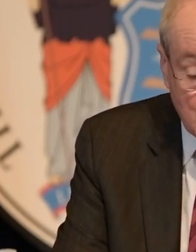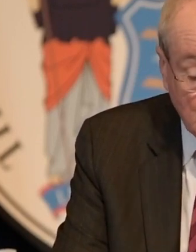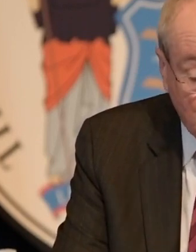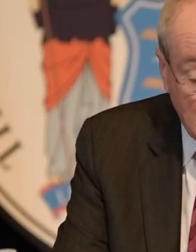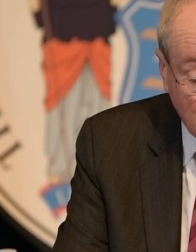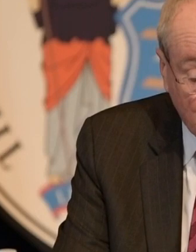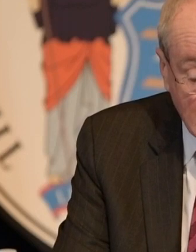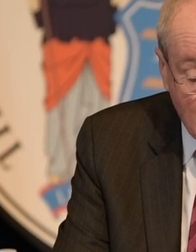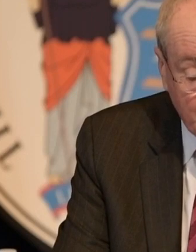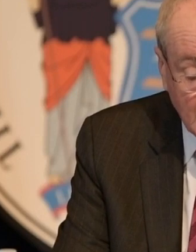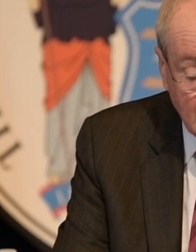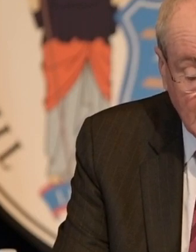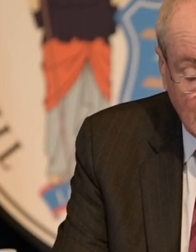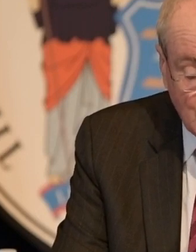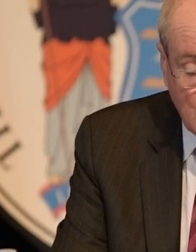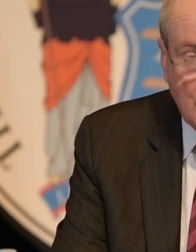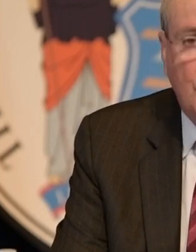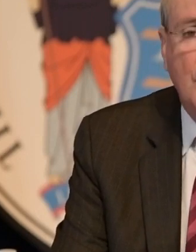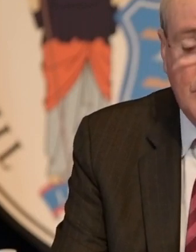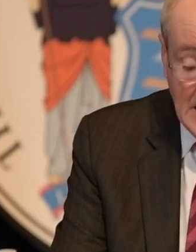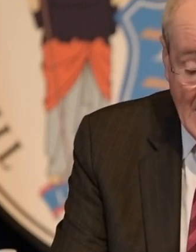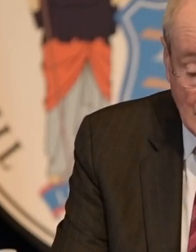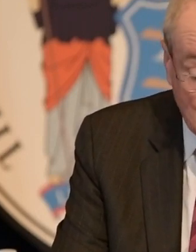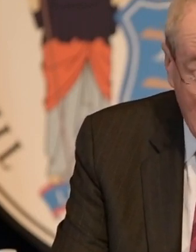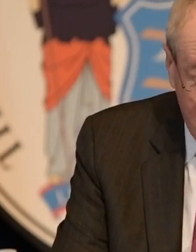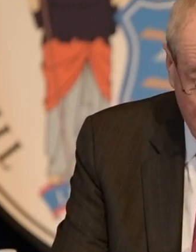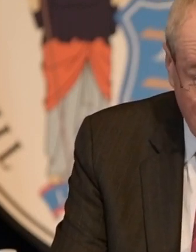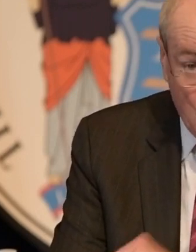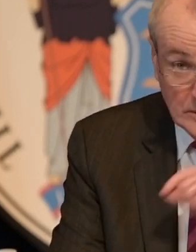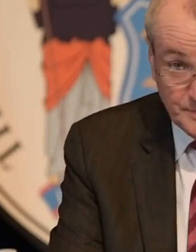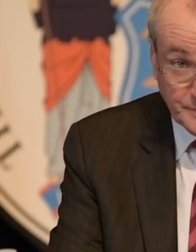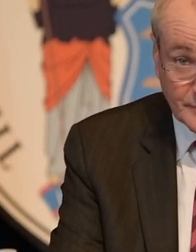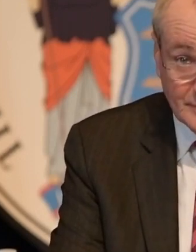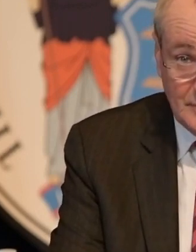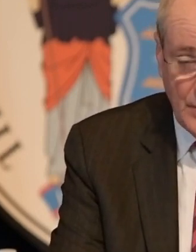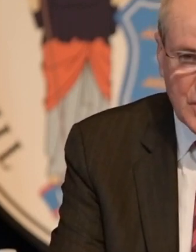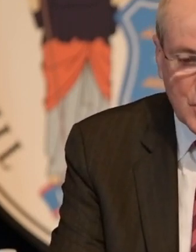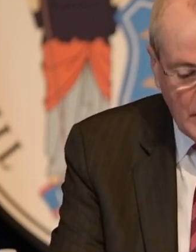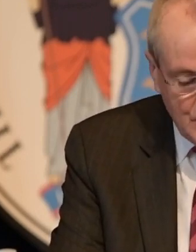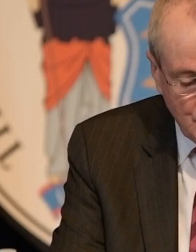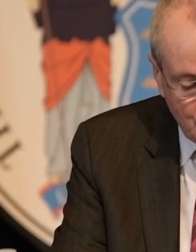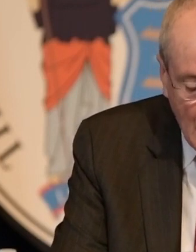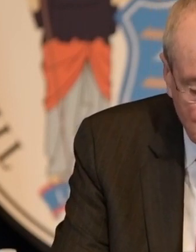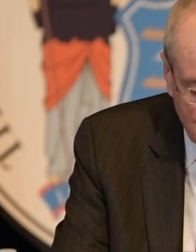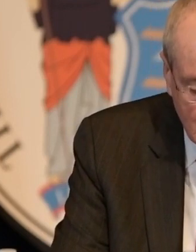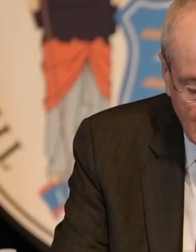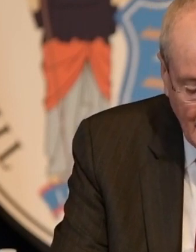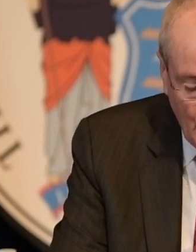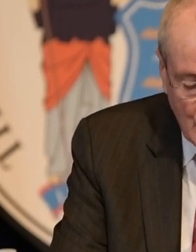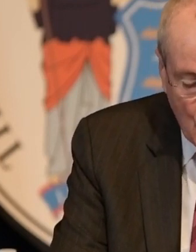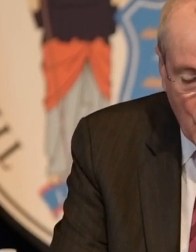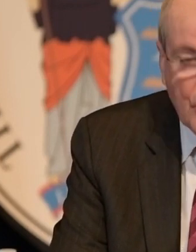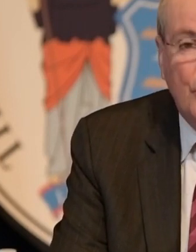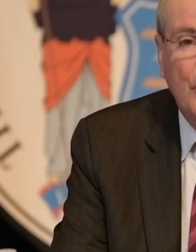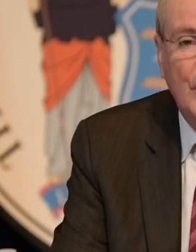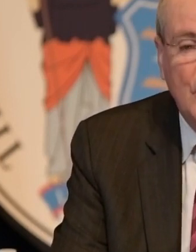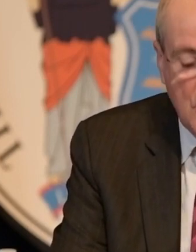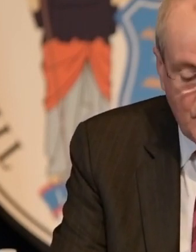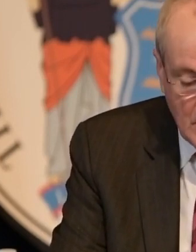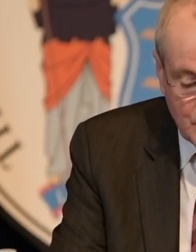covid19.nj.gov/volunteer, as you can see, to sign up. And in doing so, you'll be adding your name to the more than 22,000 healthcare